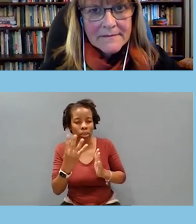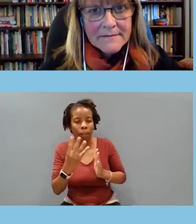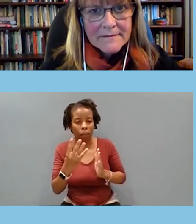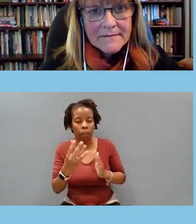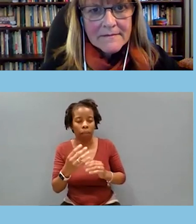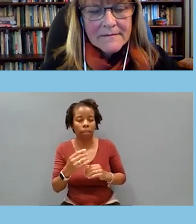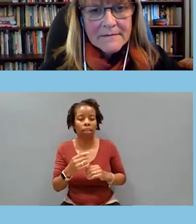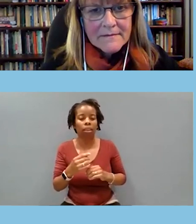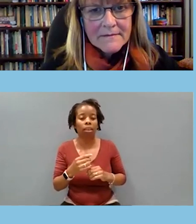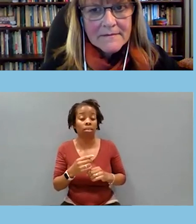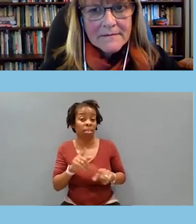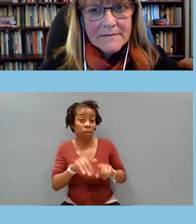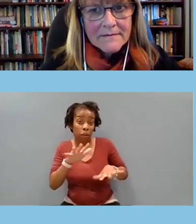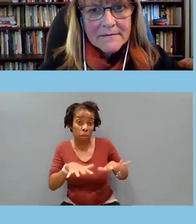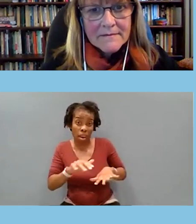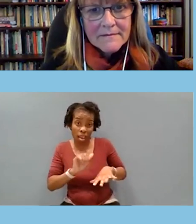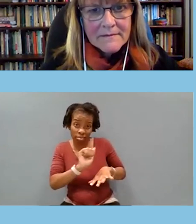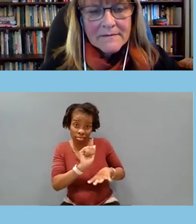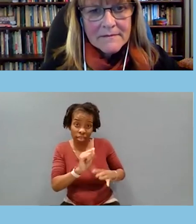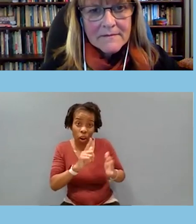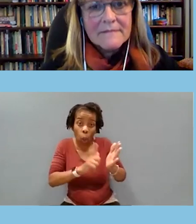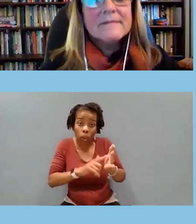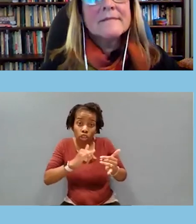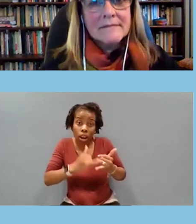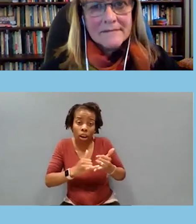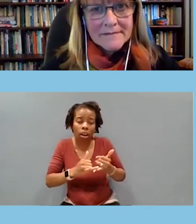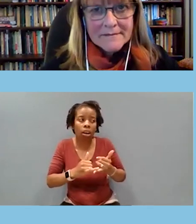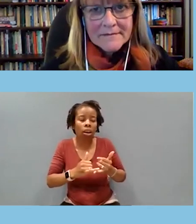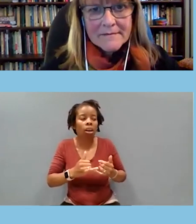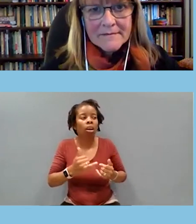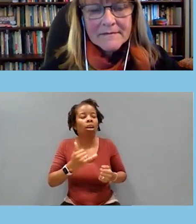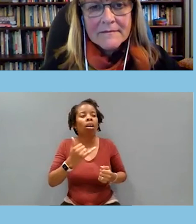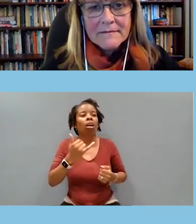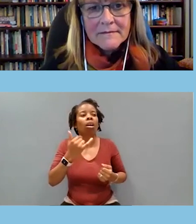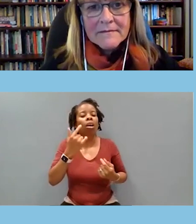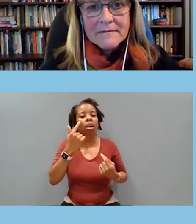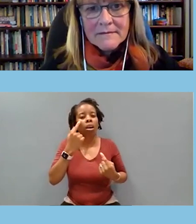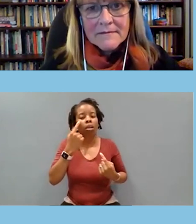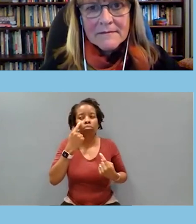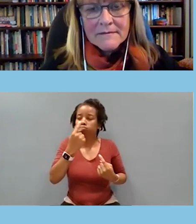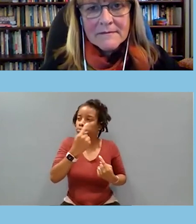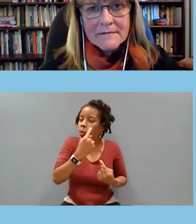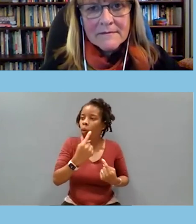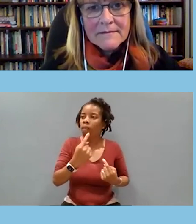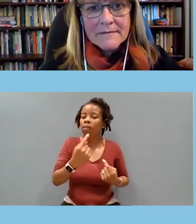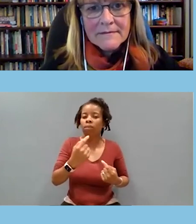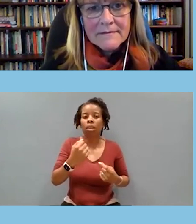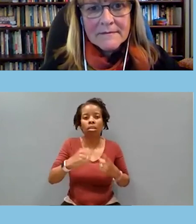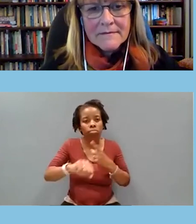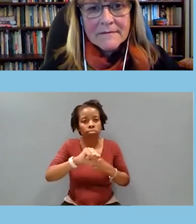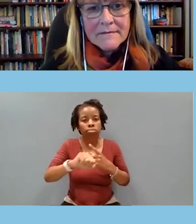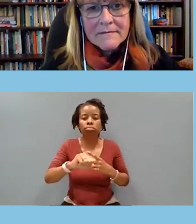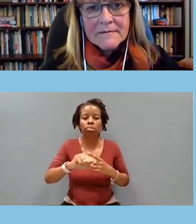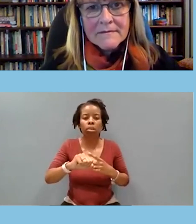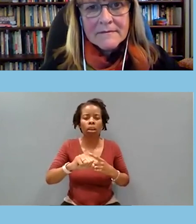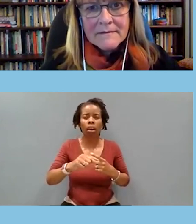does something to unflatten that language and to kind of to think differently as sort of as Tanya's talk started out